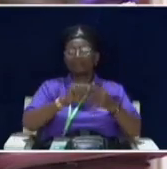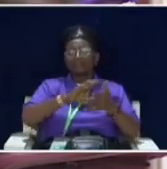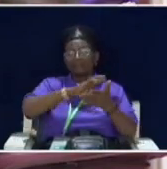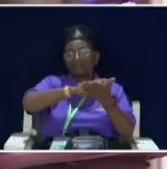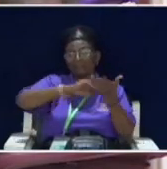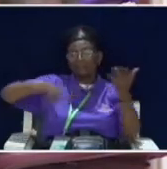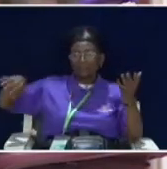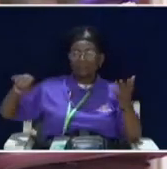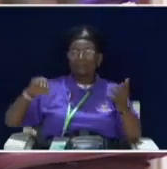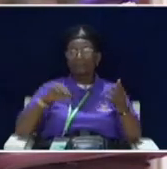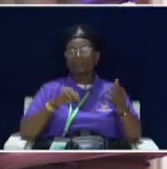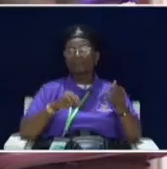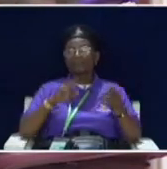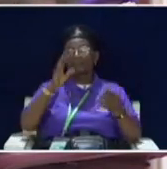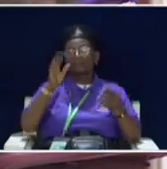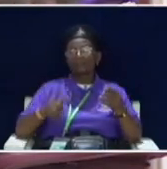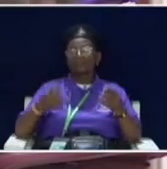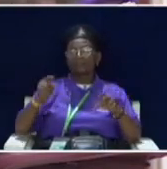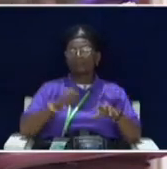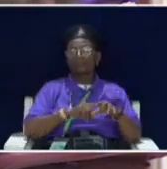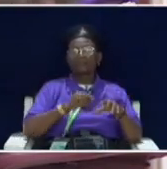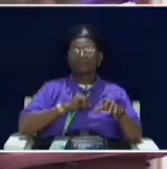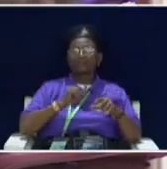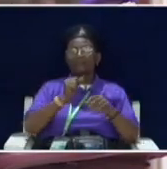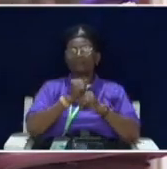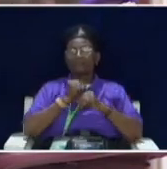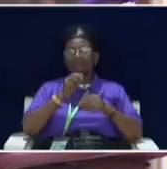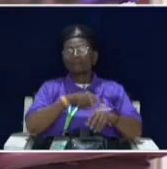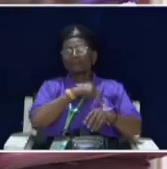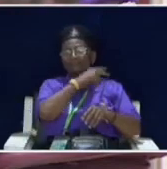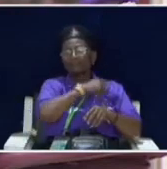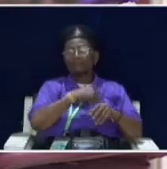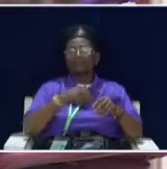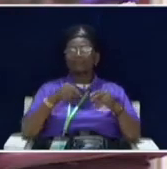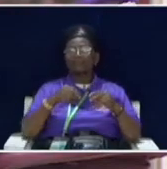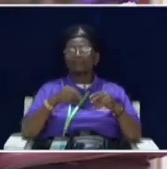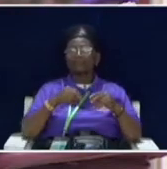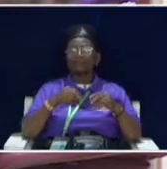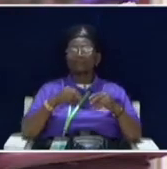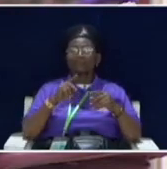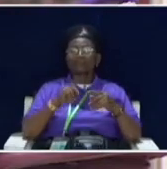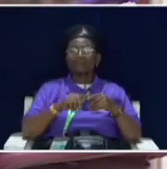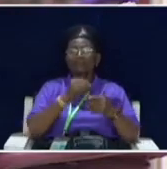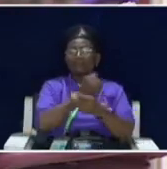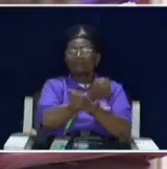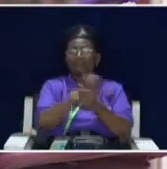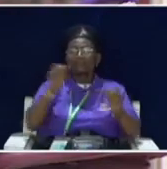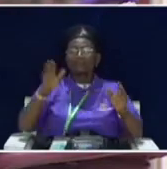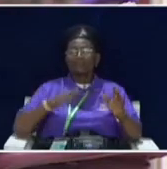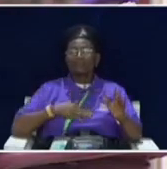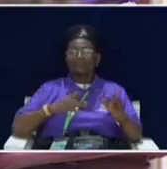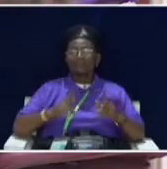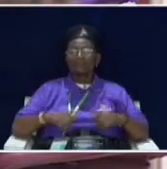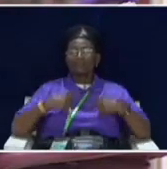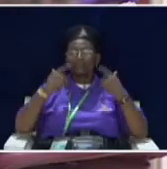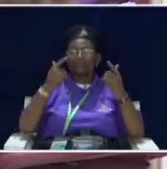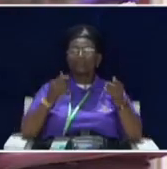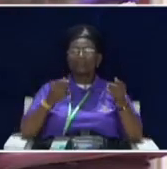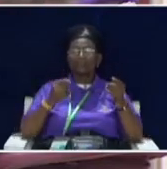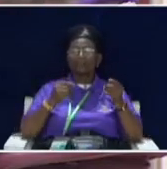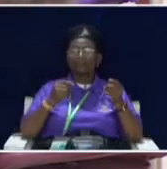By the time I got to the hospital to save my life,